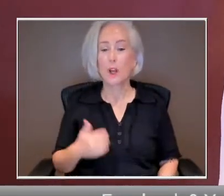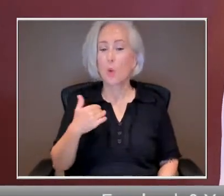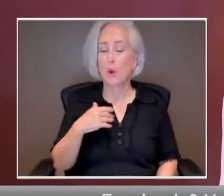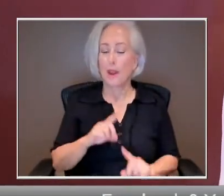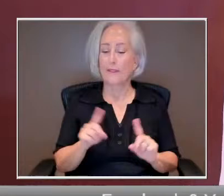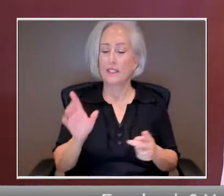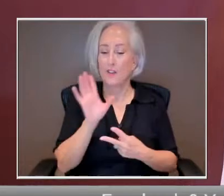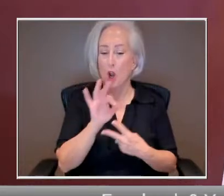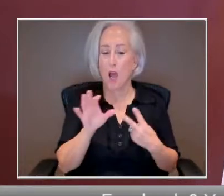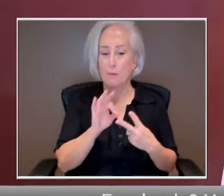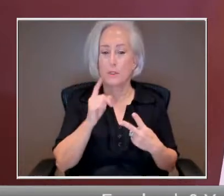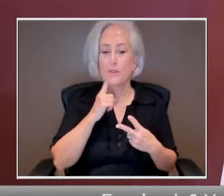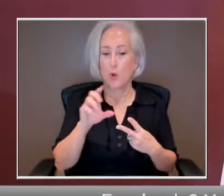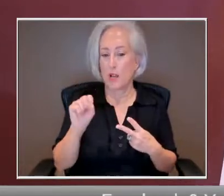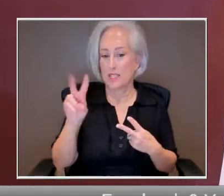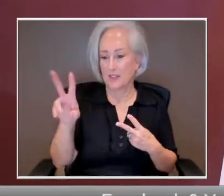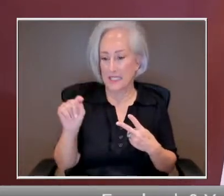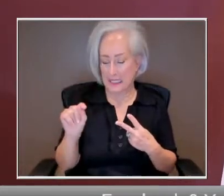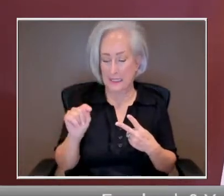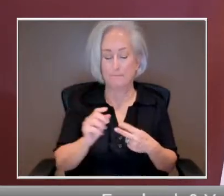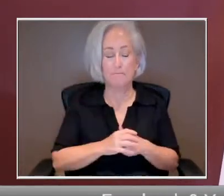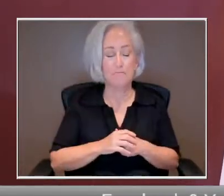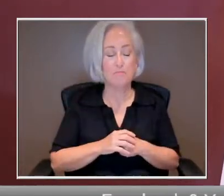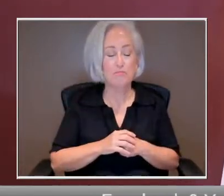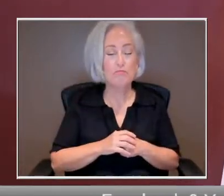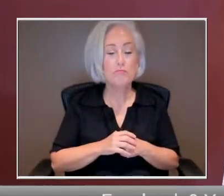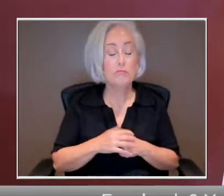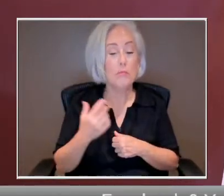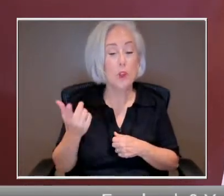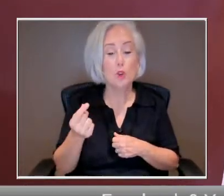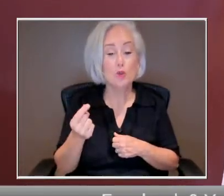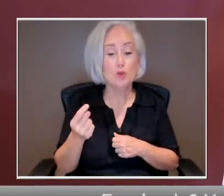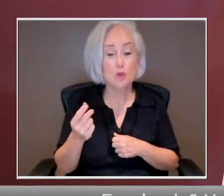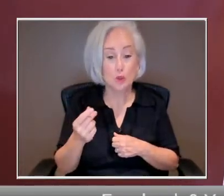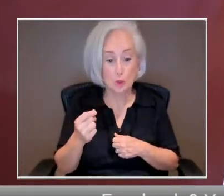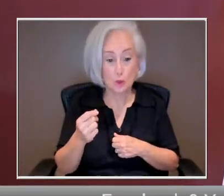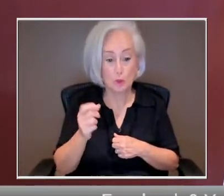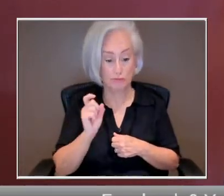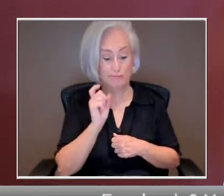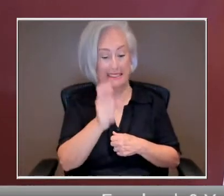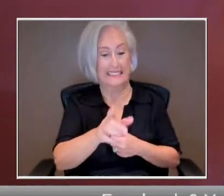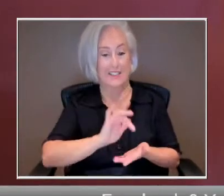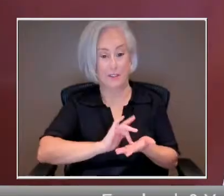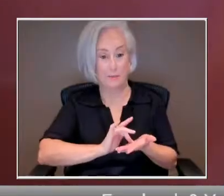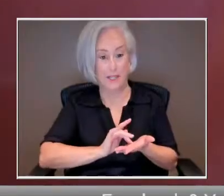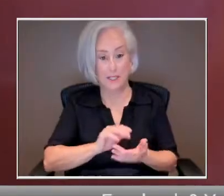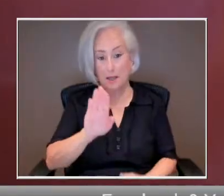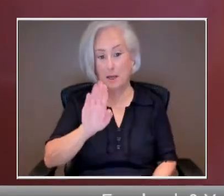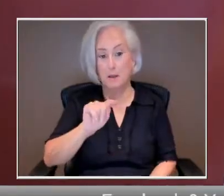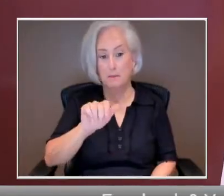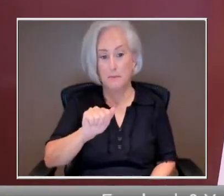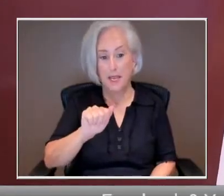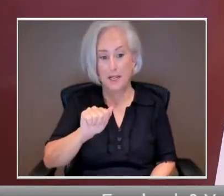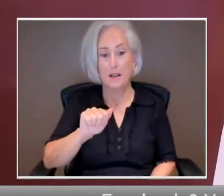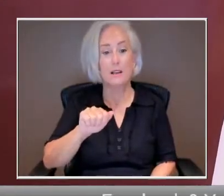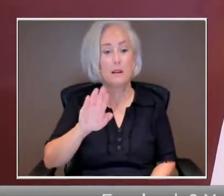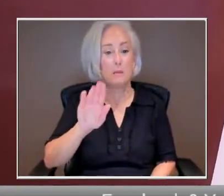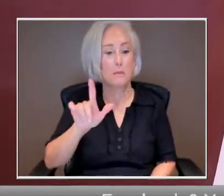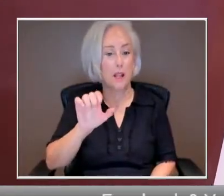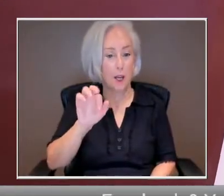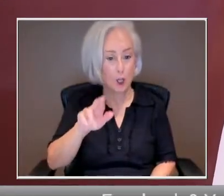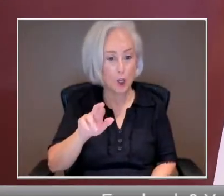supraventricular tachycardia, SVT. What we do is, you can give medications like beta blockers, calcium channel blockers, anti-rhythm drugs.